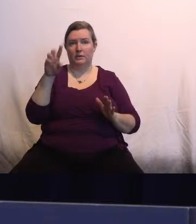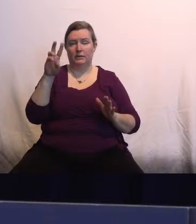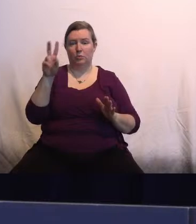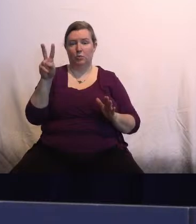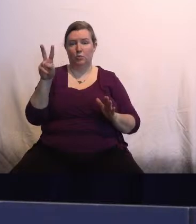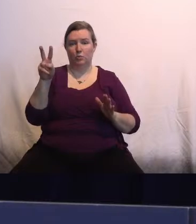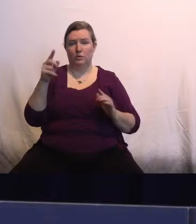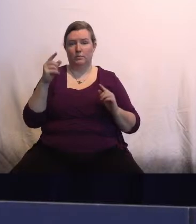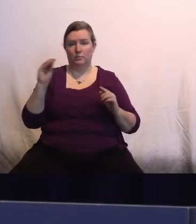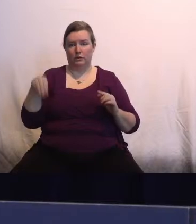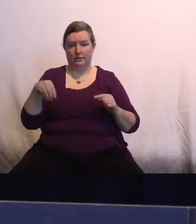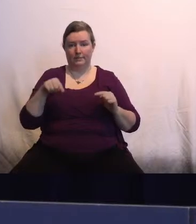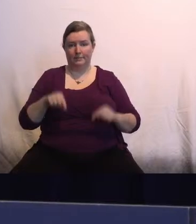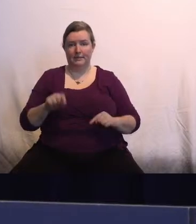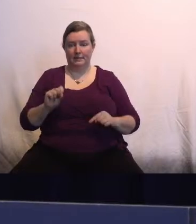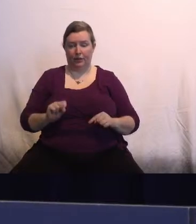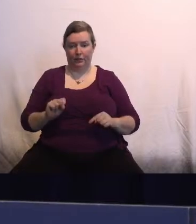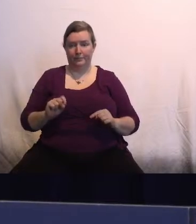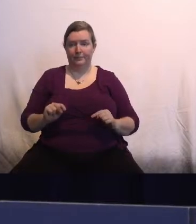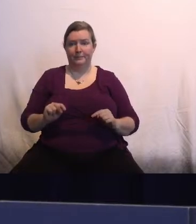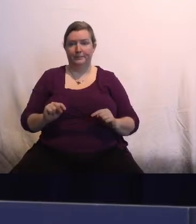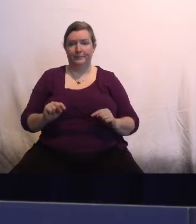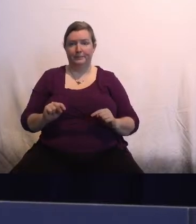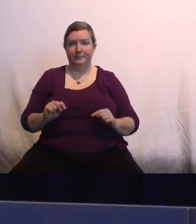16.62%, and the southern part of the state